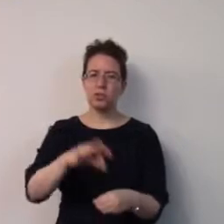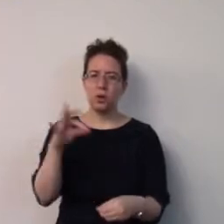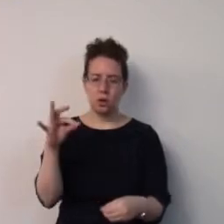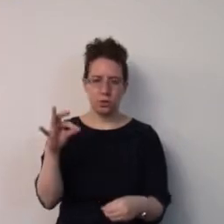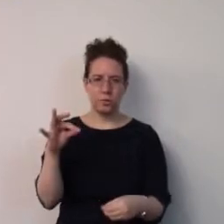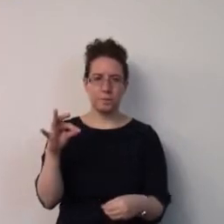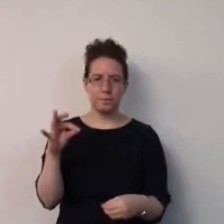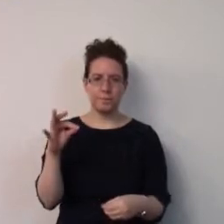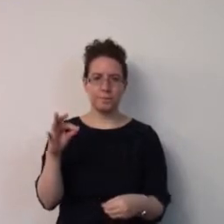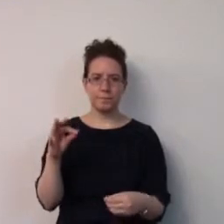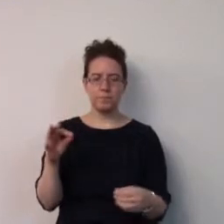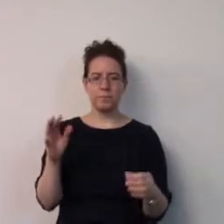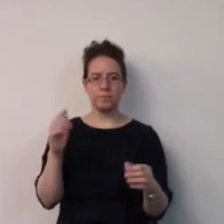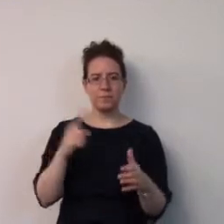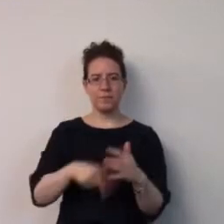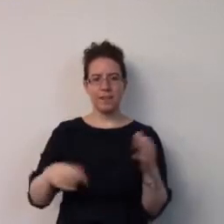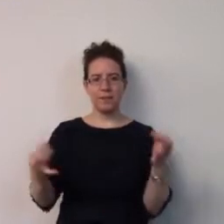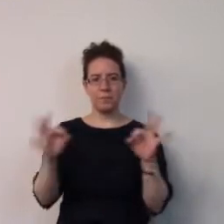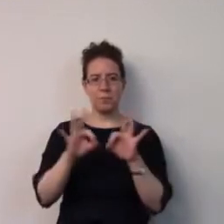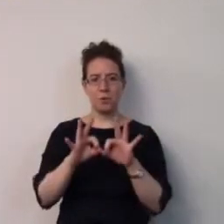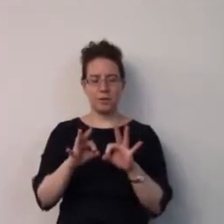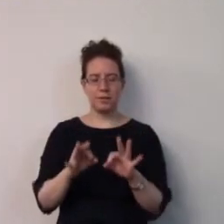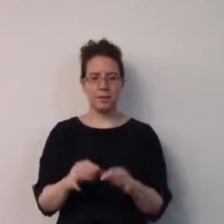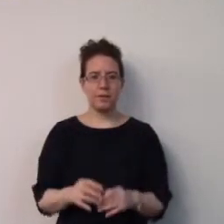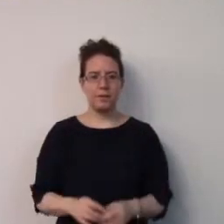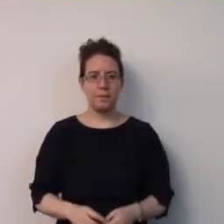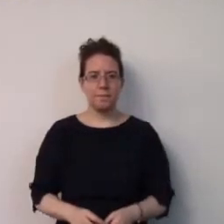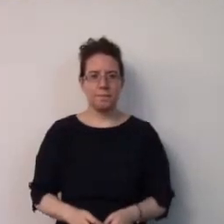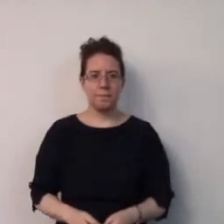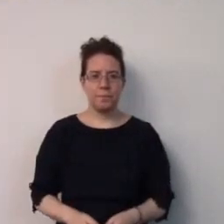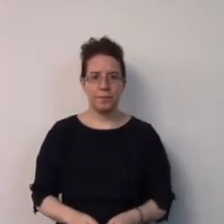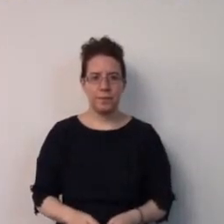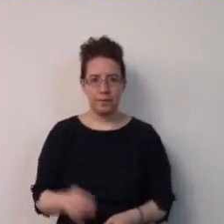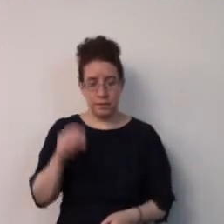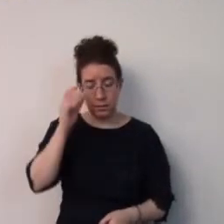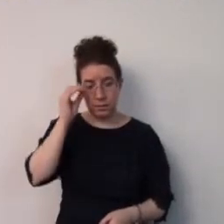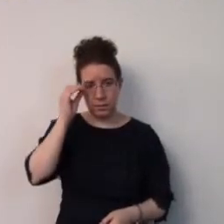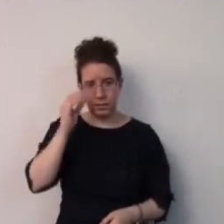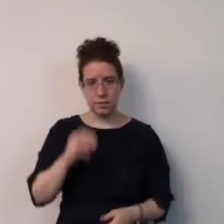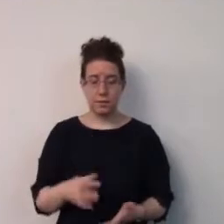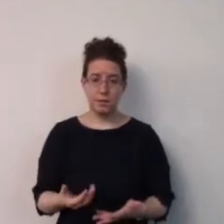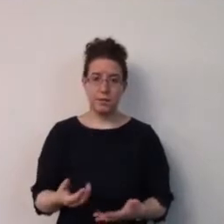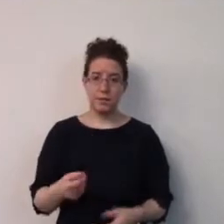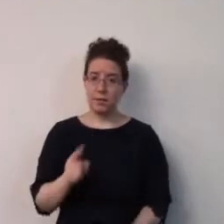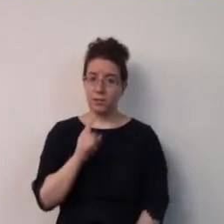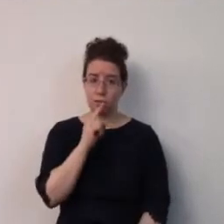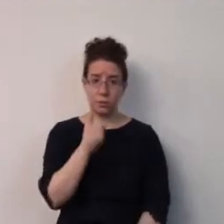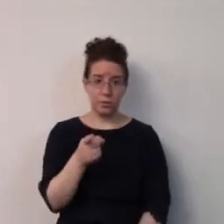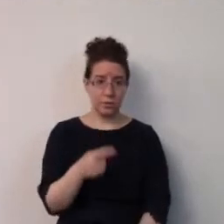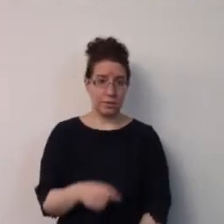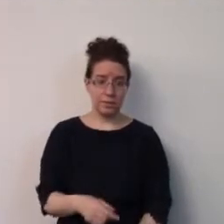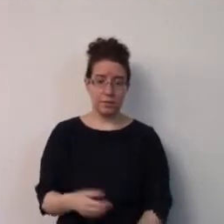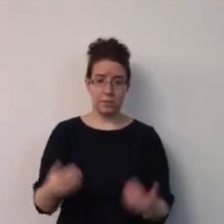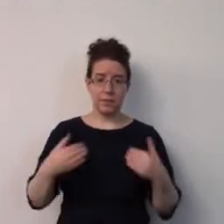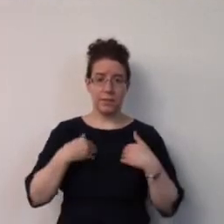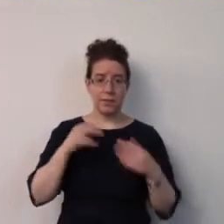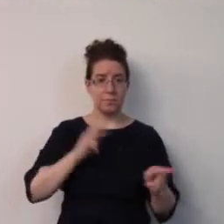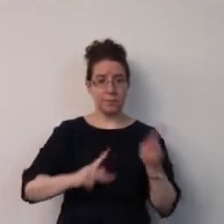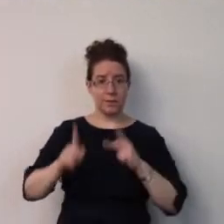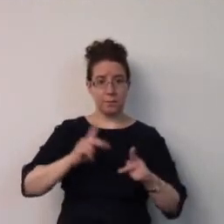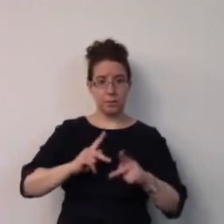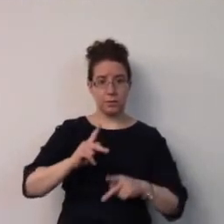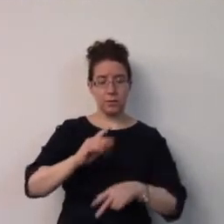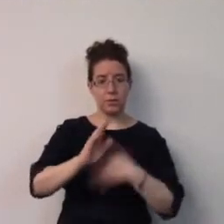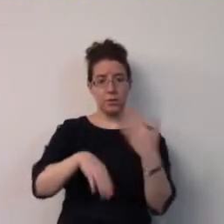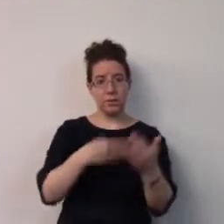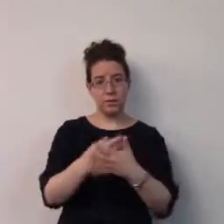And the Apostle Paul said, but such were some of you, but you are washed, yes. you are sanctified, you are justified in the name of the Lord and by